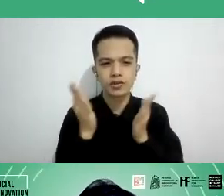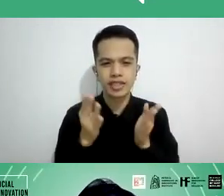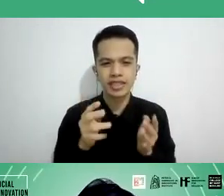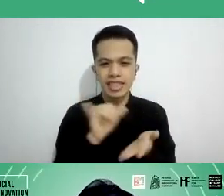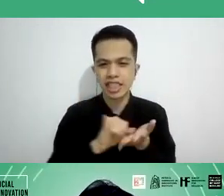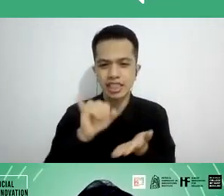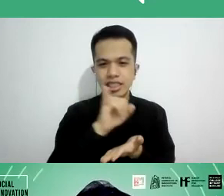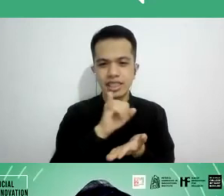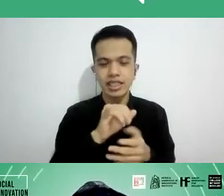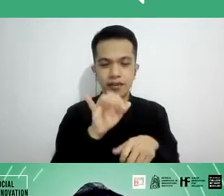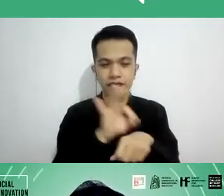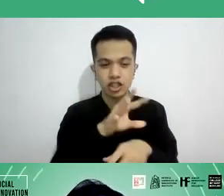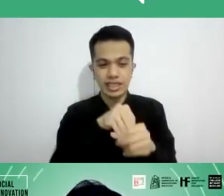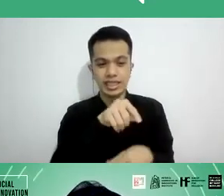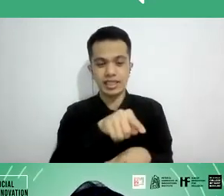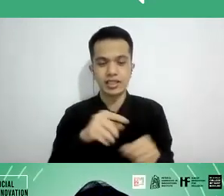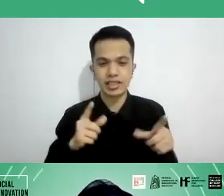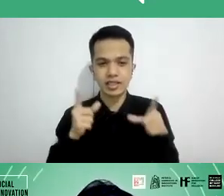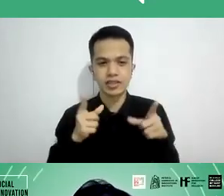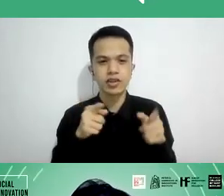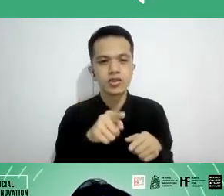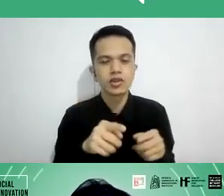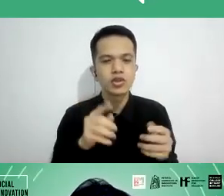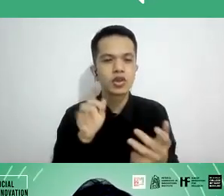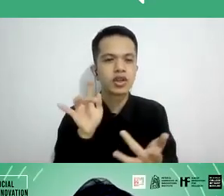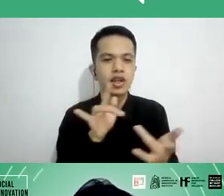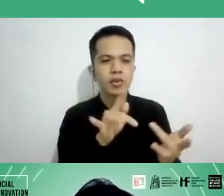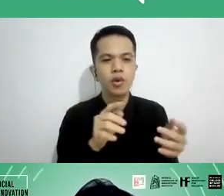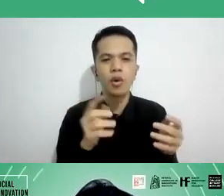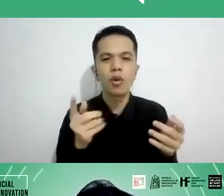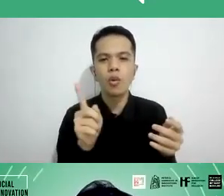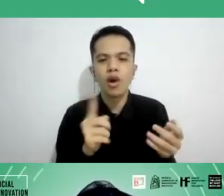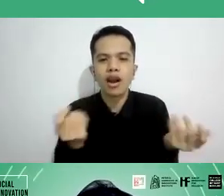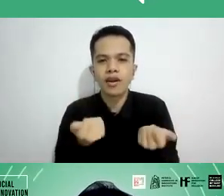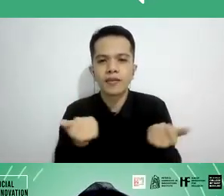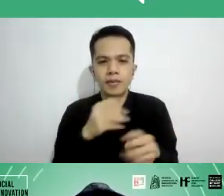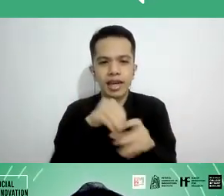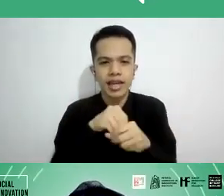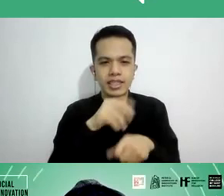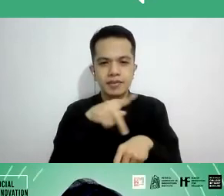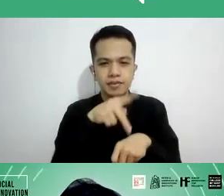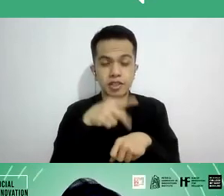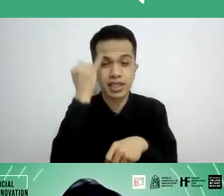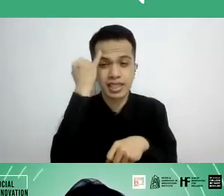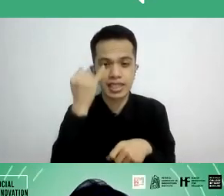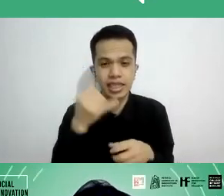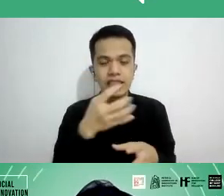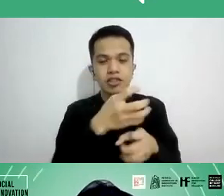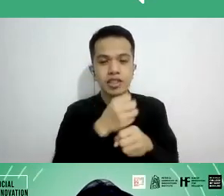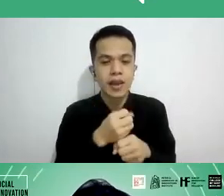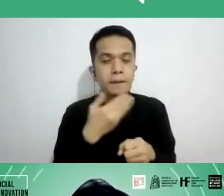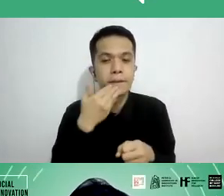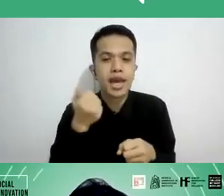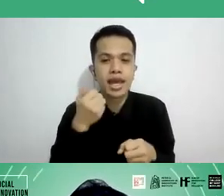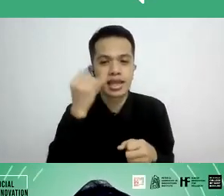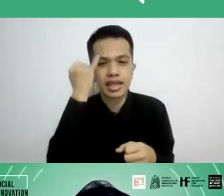industries that function there to create this network of what industries are available in the Philippines. And the idea here was to get a better idea